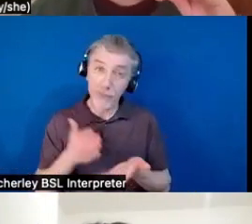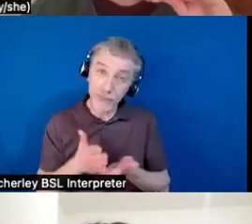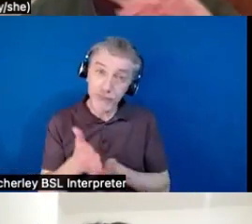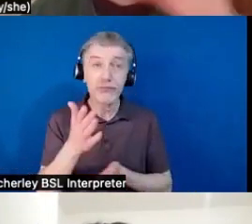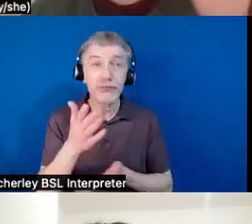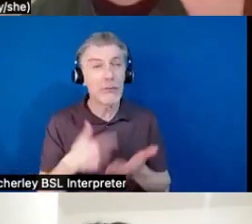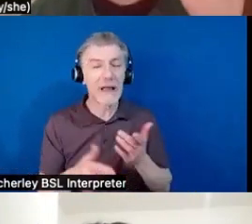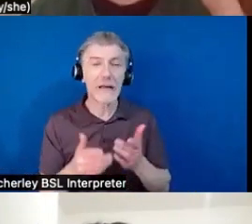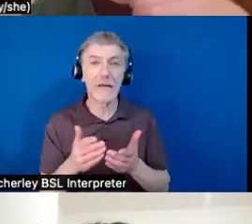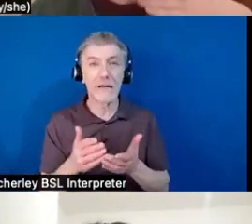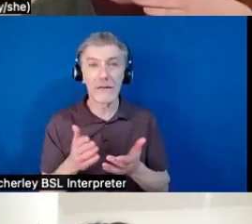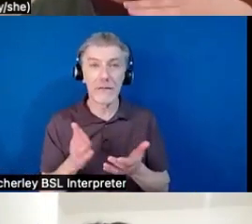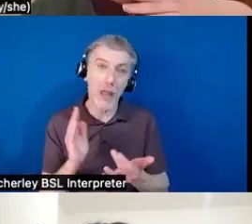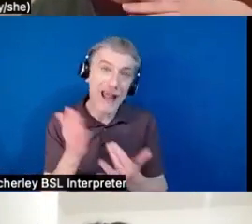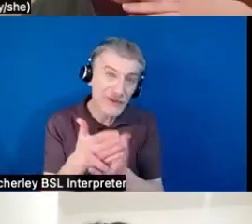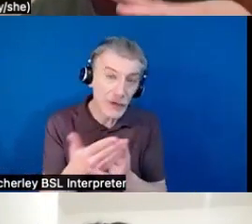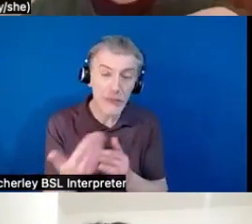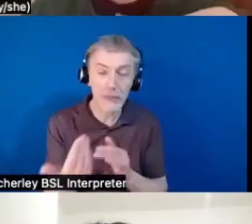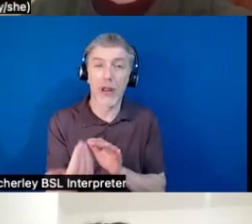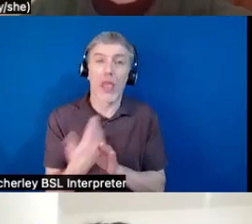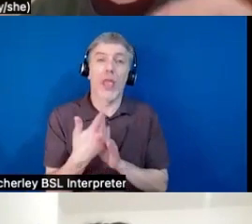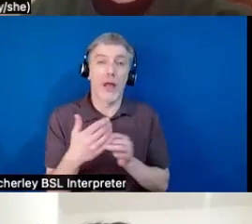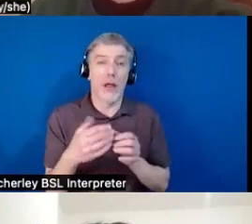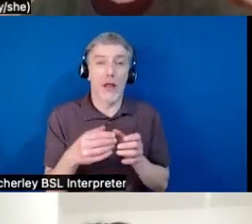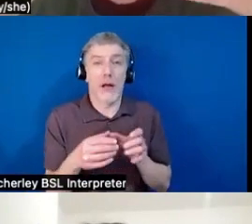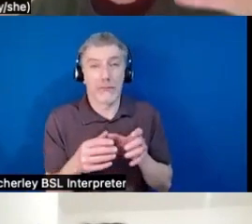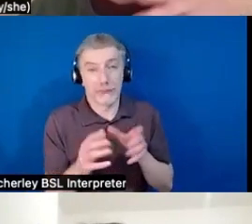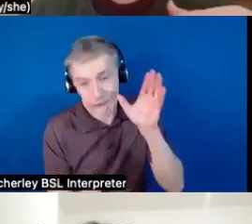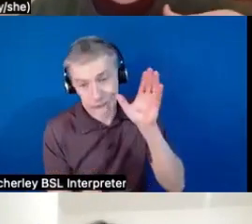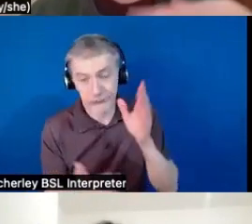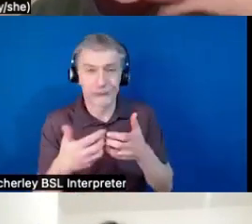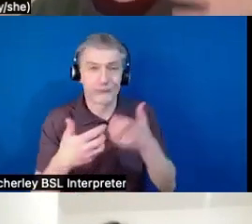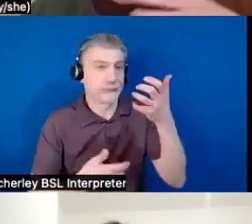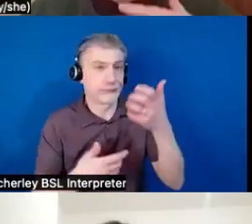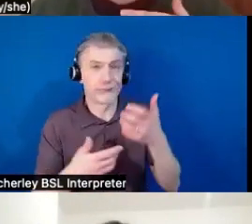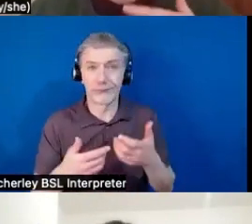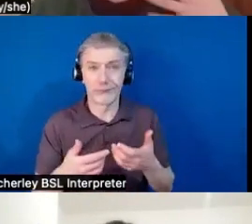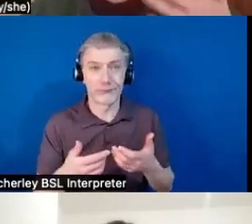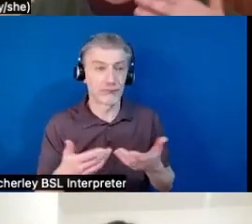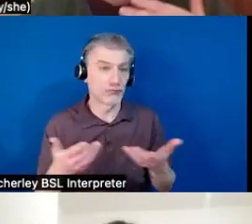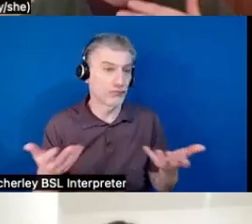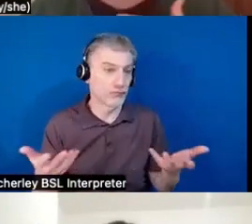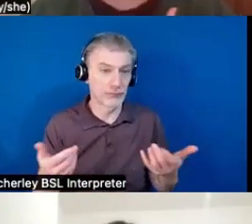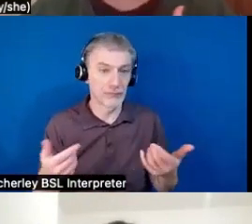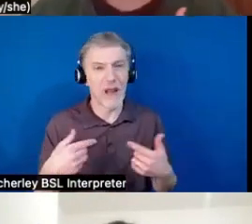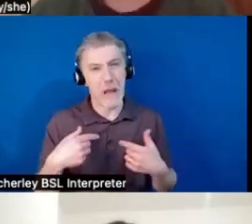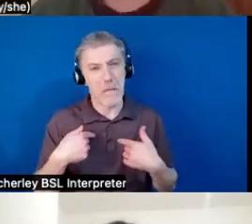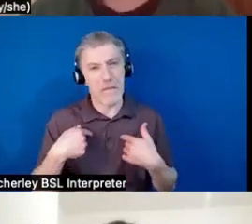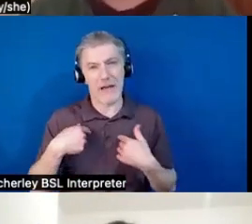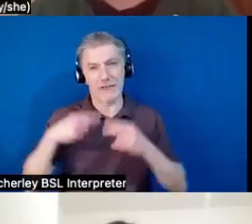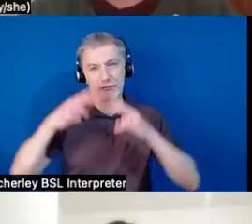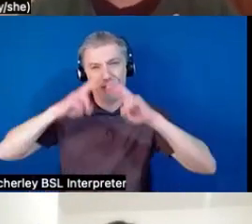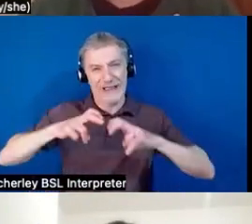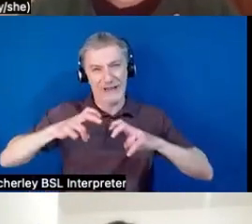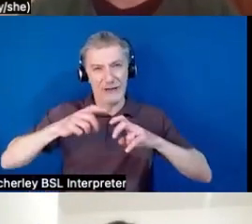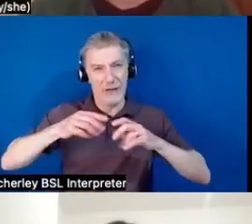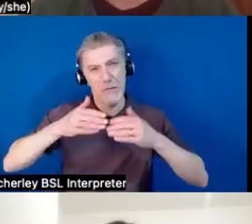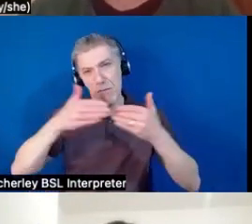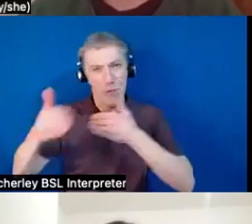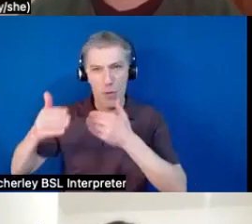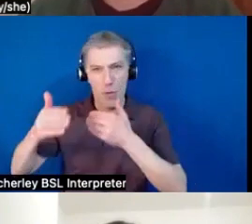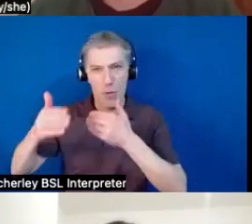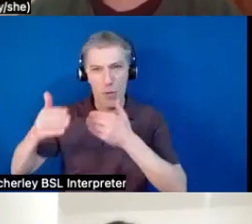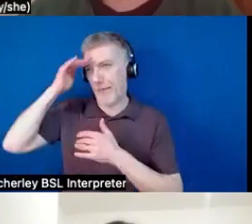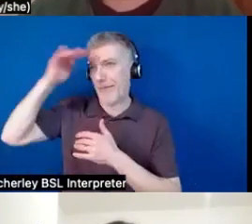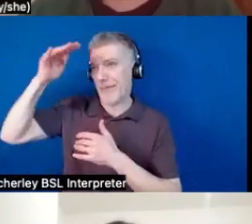me has moved away from anything to do with sense of self, and it's moved way more towards kind of methodologies and form. So